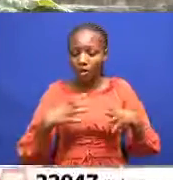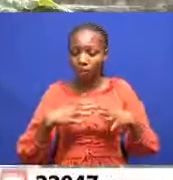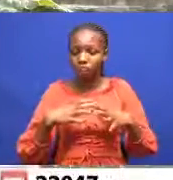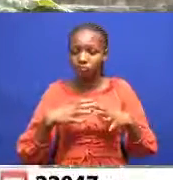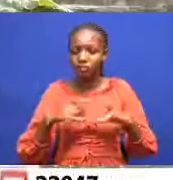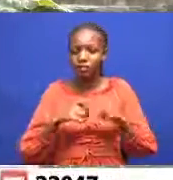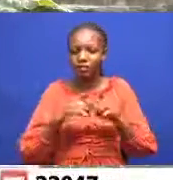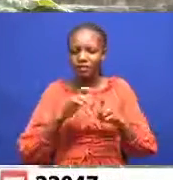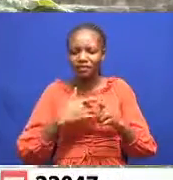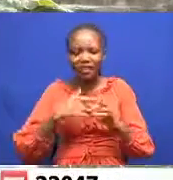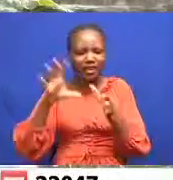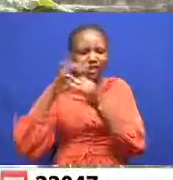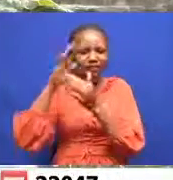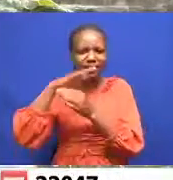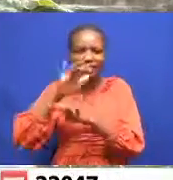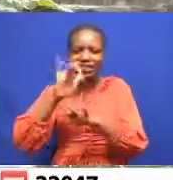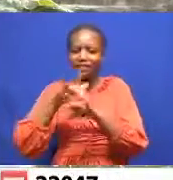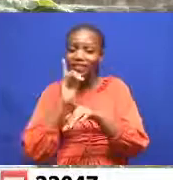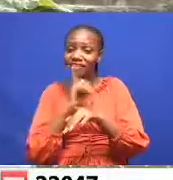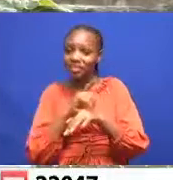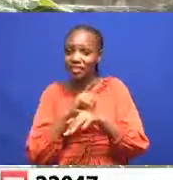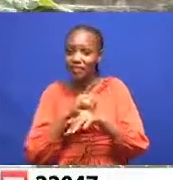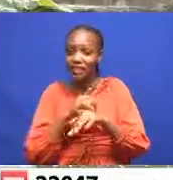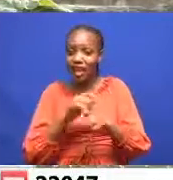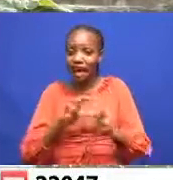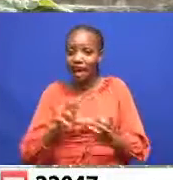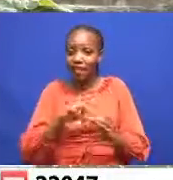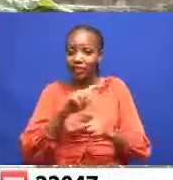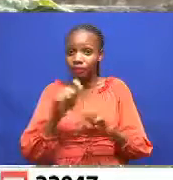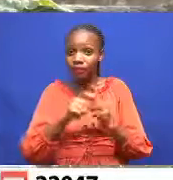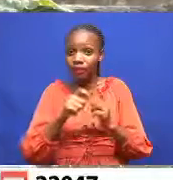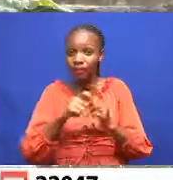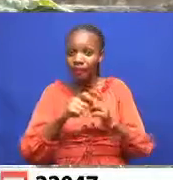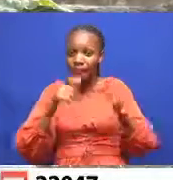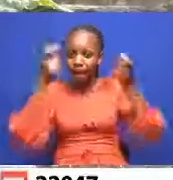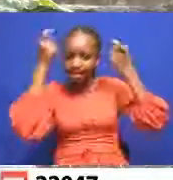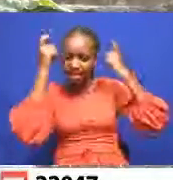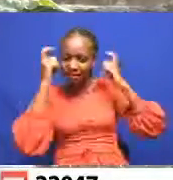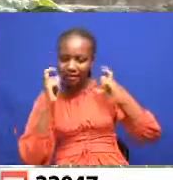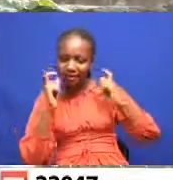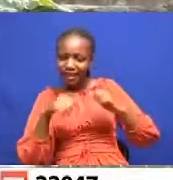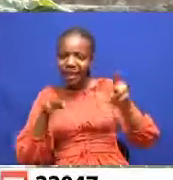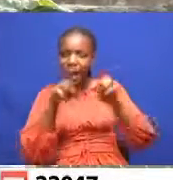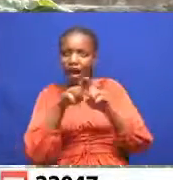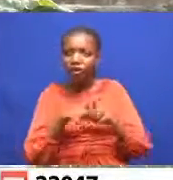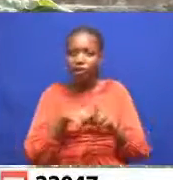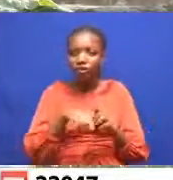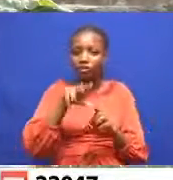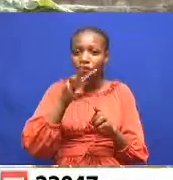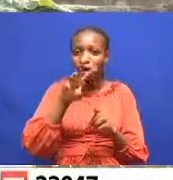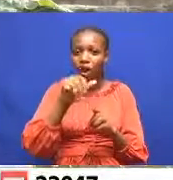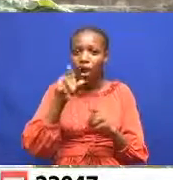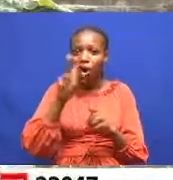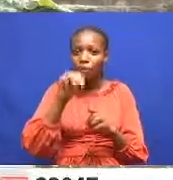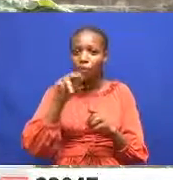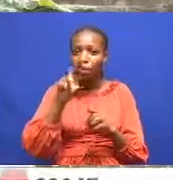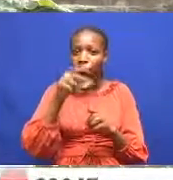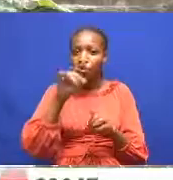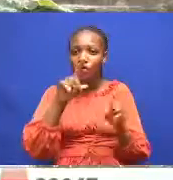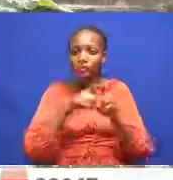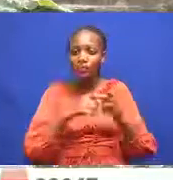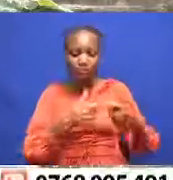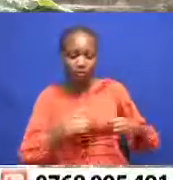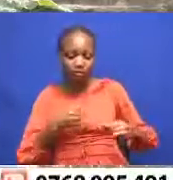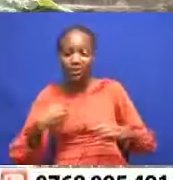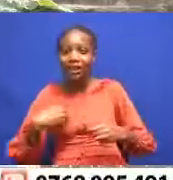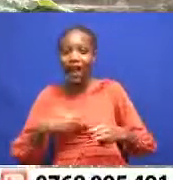dowry negotiations are no exception. Now, for one Peter Katu and Wambui Kimondo, they were hoping to have been done with their